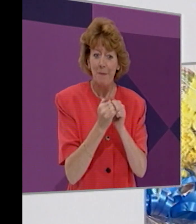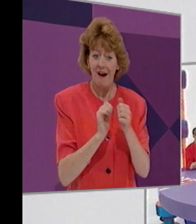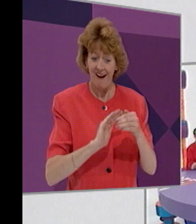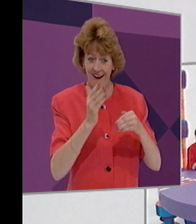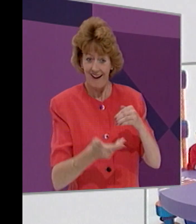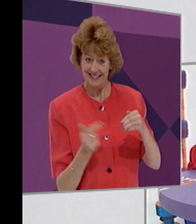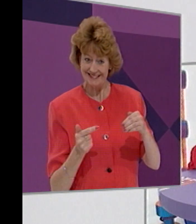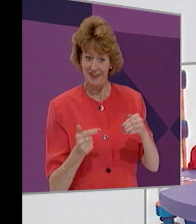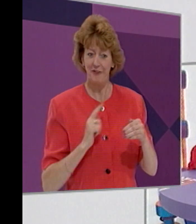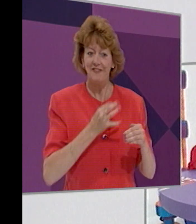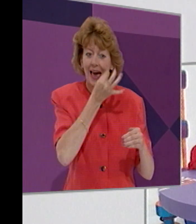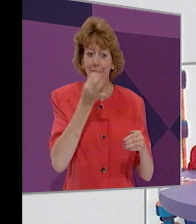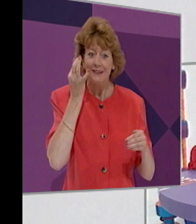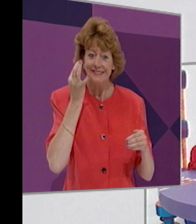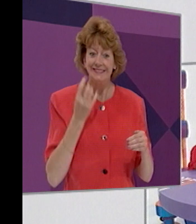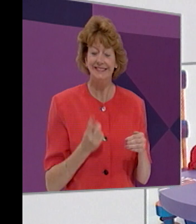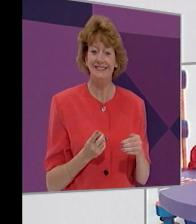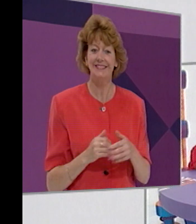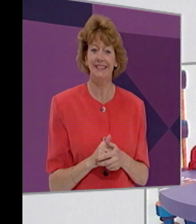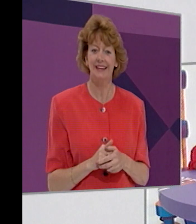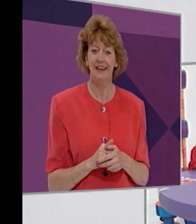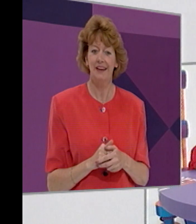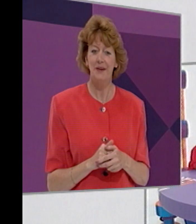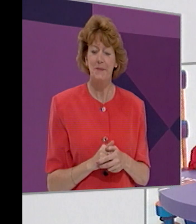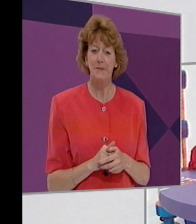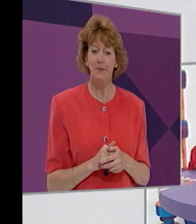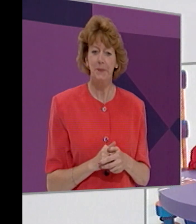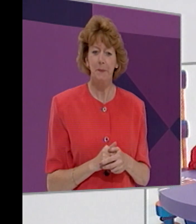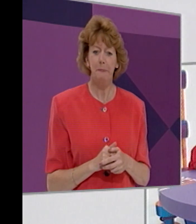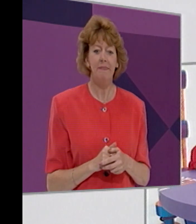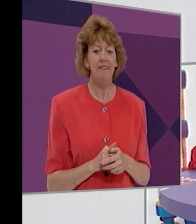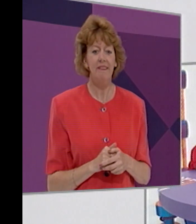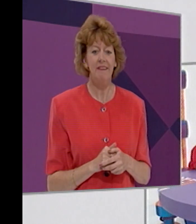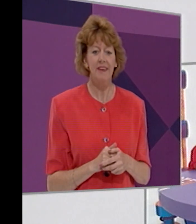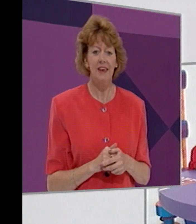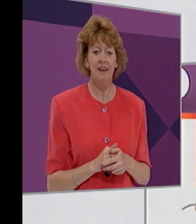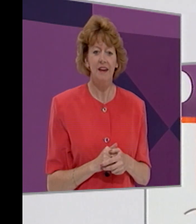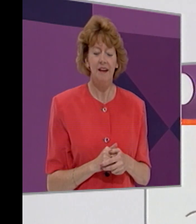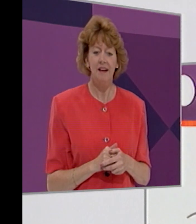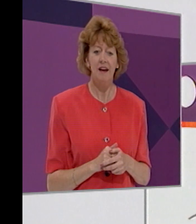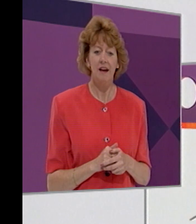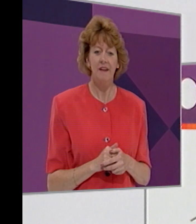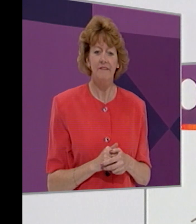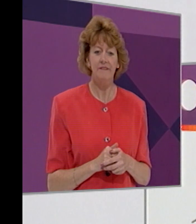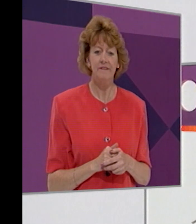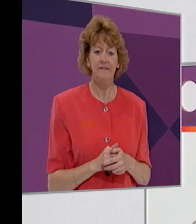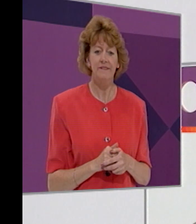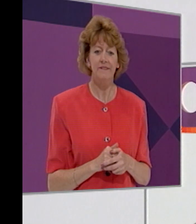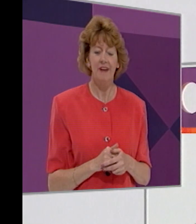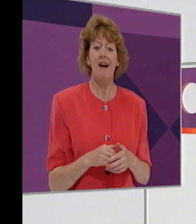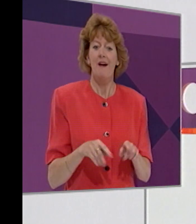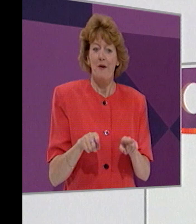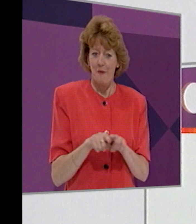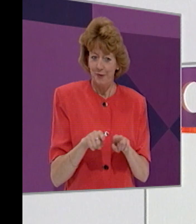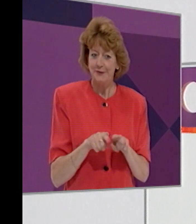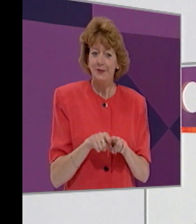flowers. Yay! All down to our friend seaweed. For you, I think, Carol. Yes, thank you, friend. Then we move on to various paints. Seaweed in there, in the form